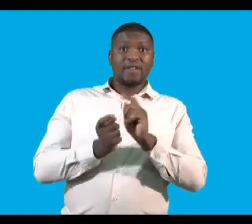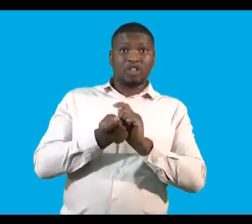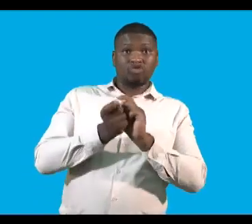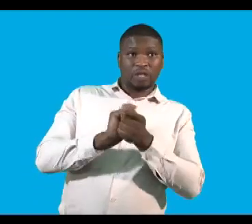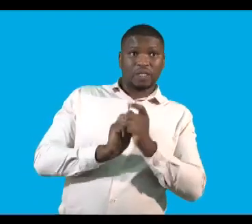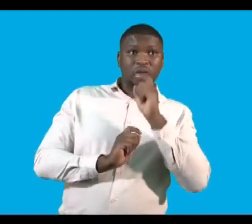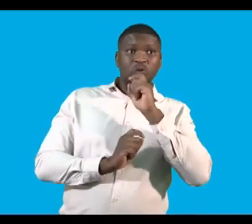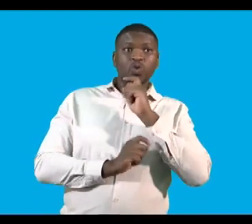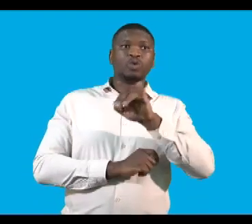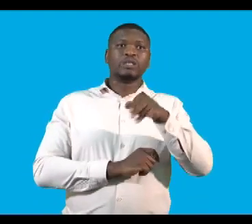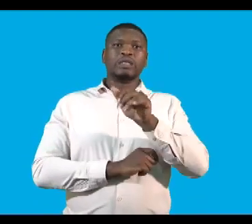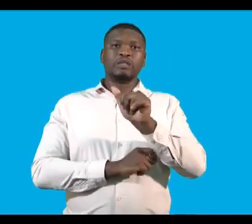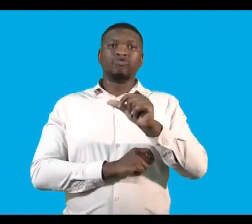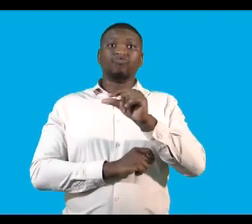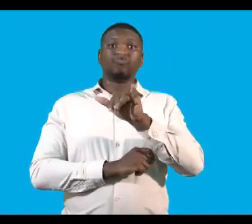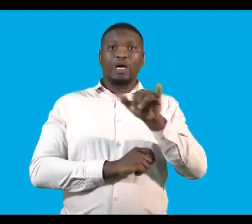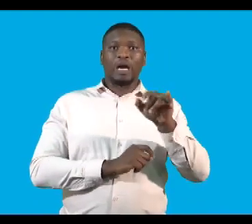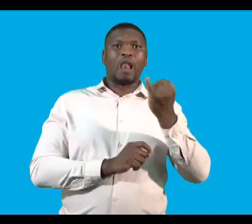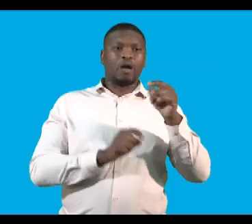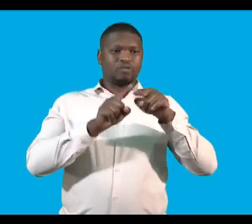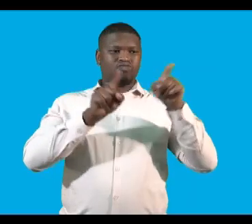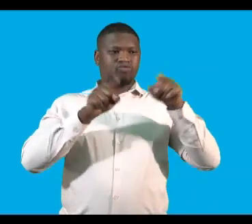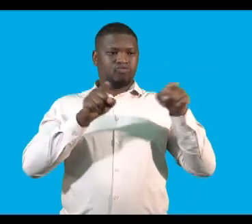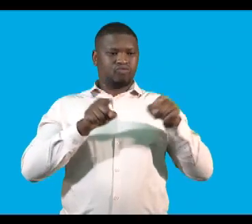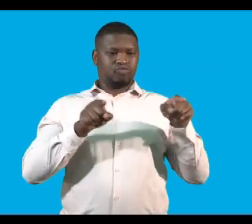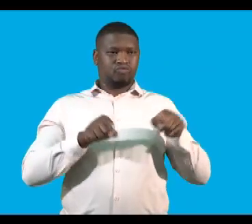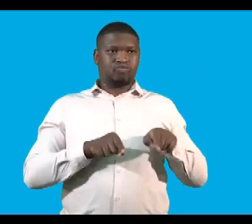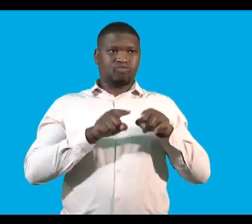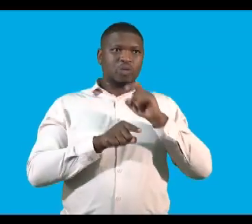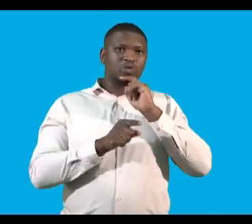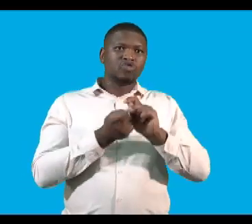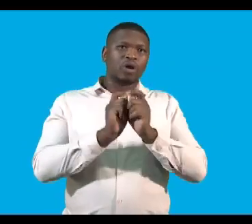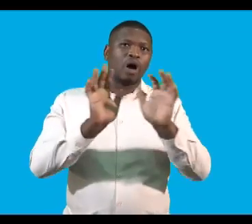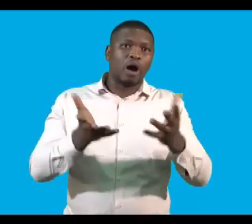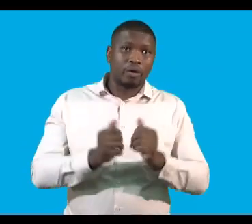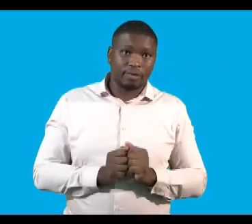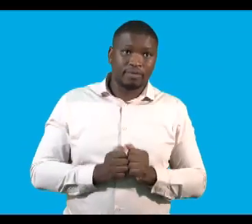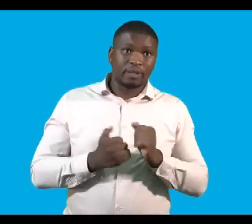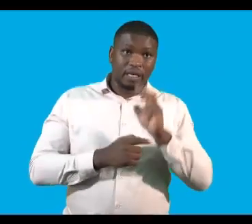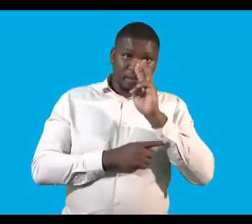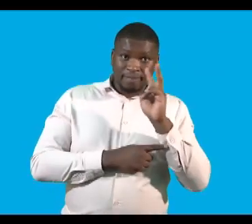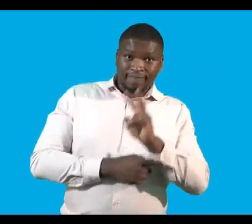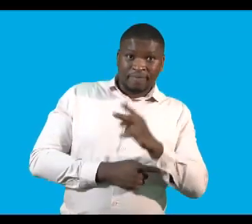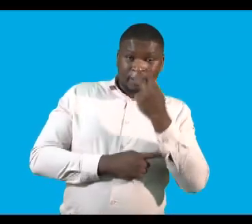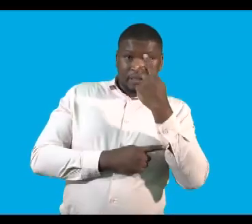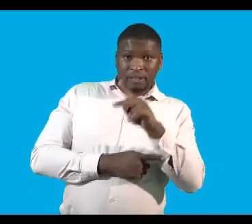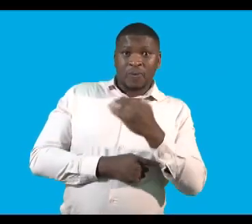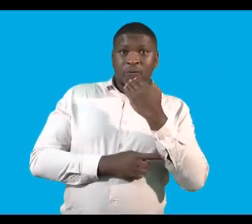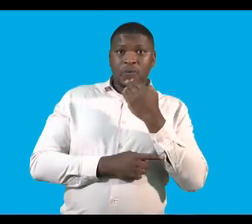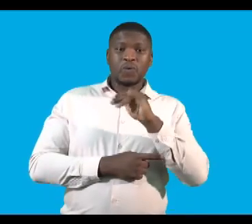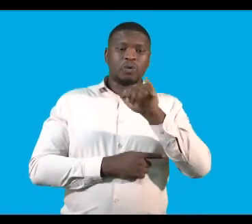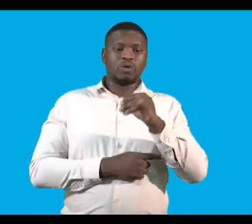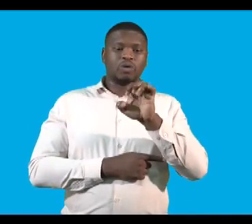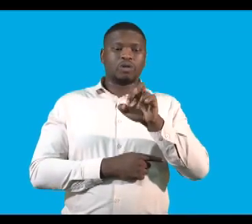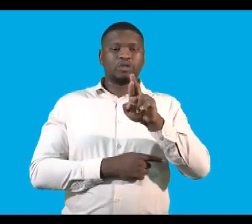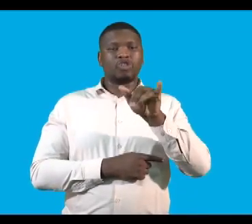written in a jagged speech bubble?" So we go to frame 3 and we look at Jeremy's speech. "And